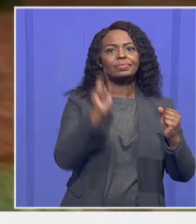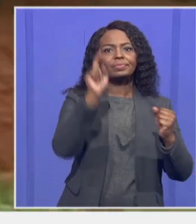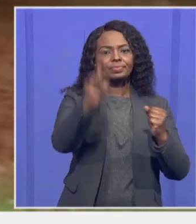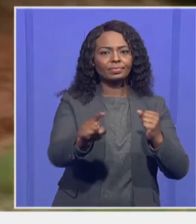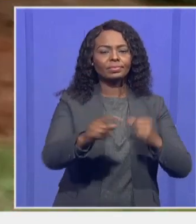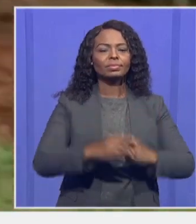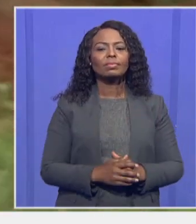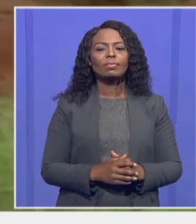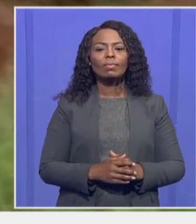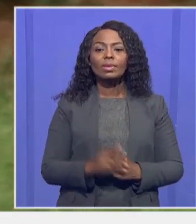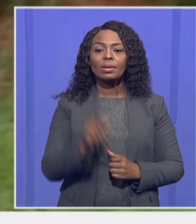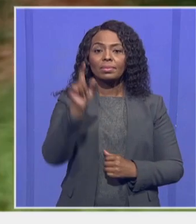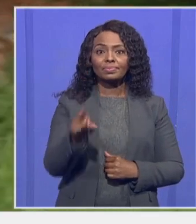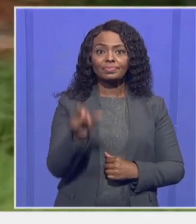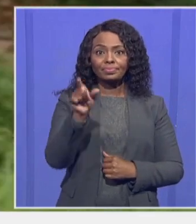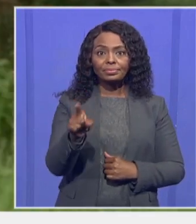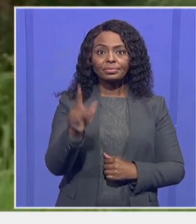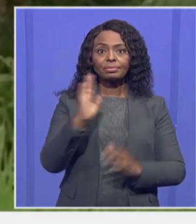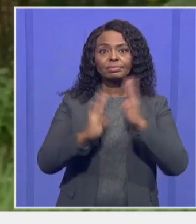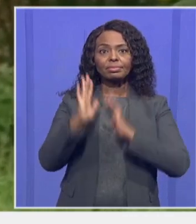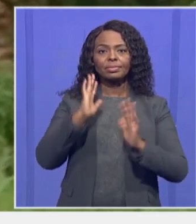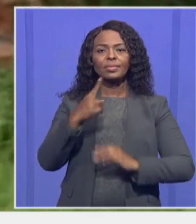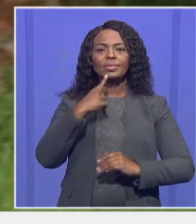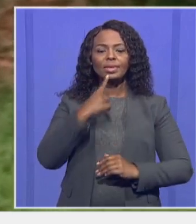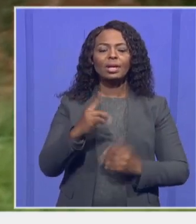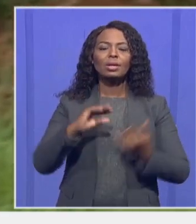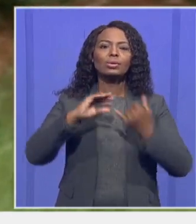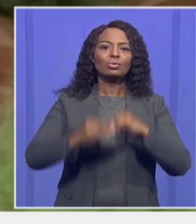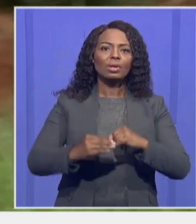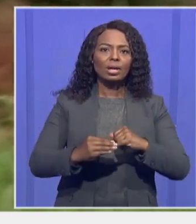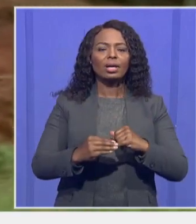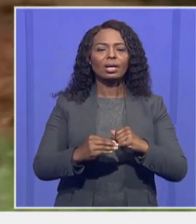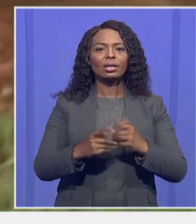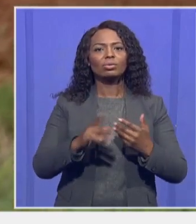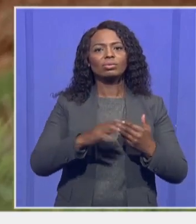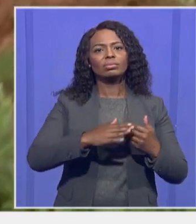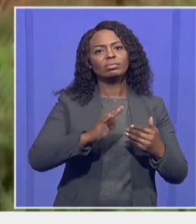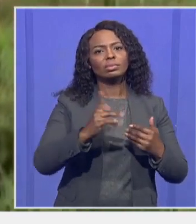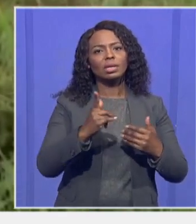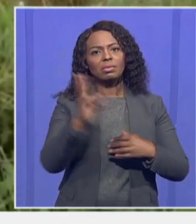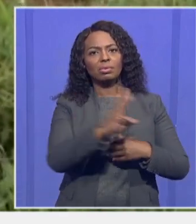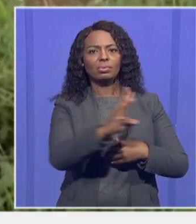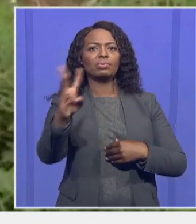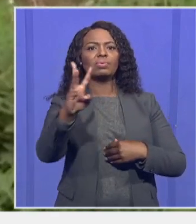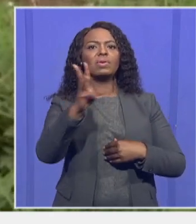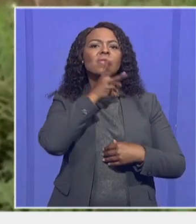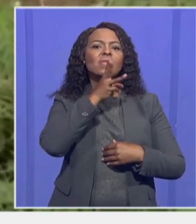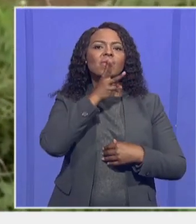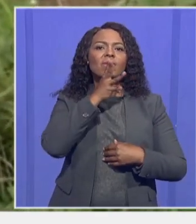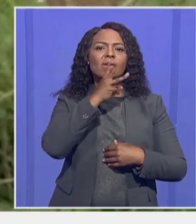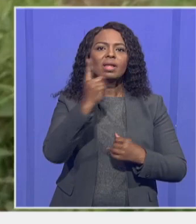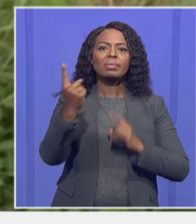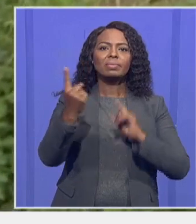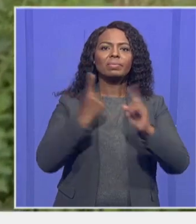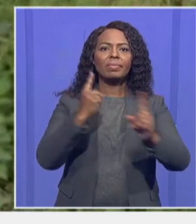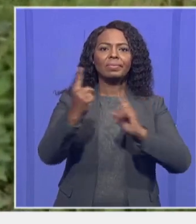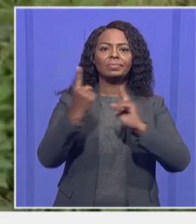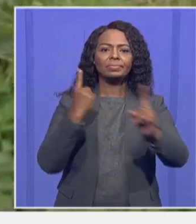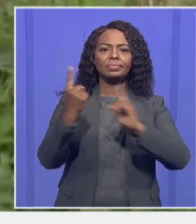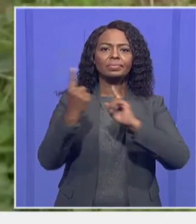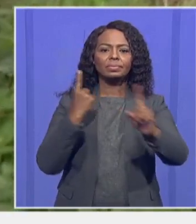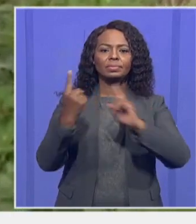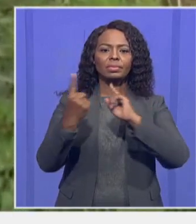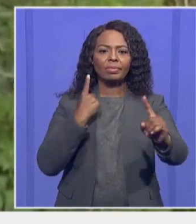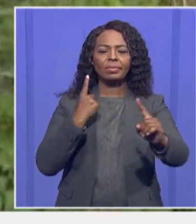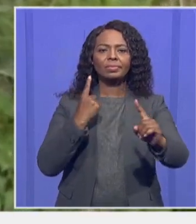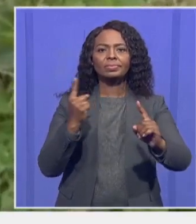patrollers told us earlier that actually they're trying as much as they possibly can just to avoid road carnage. As you can see this road,